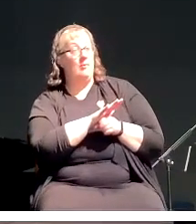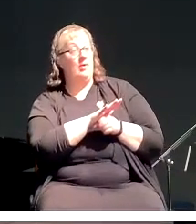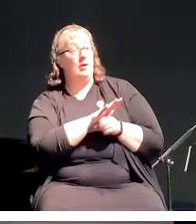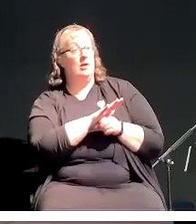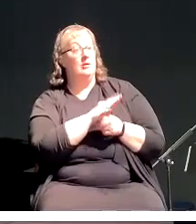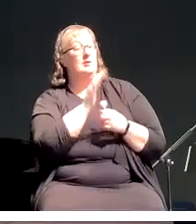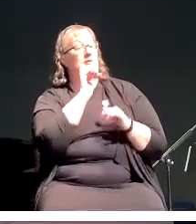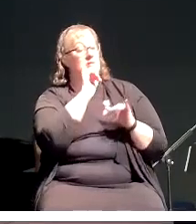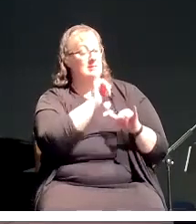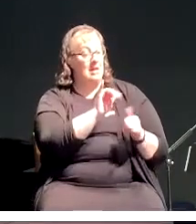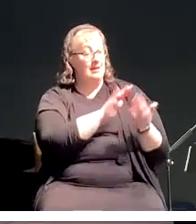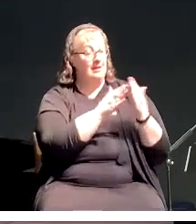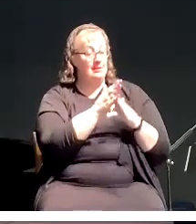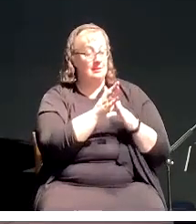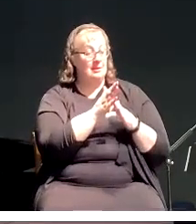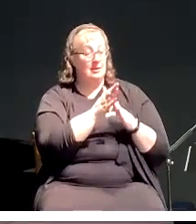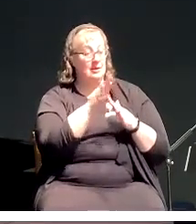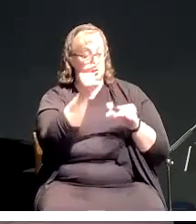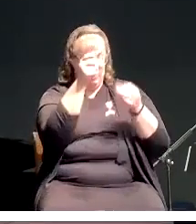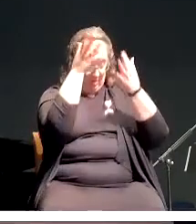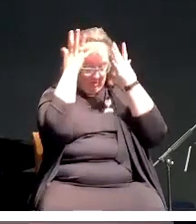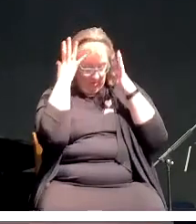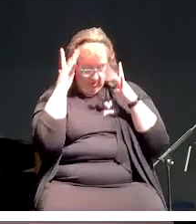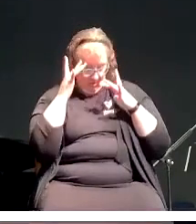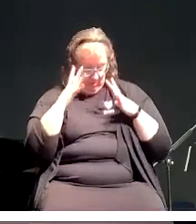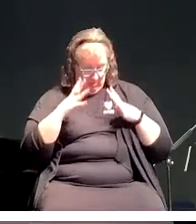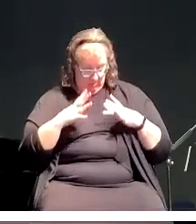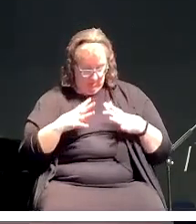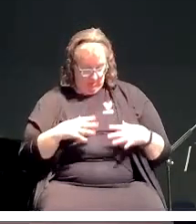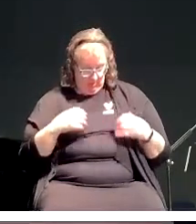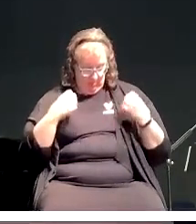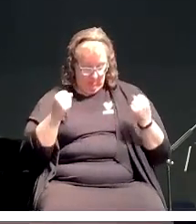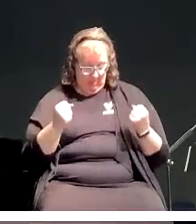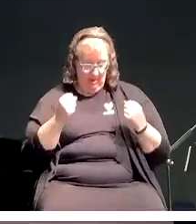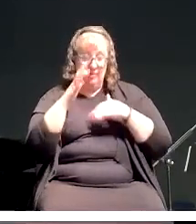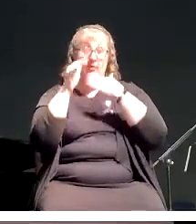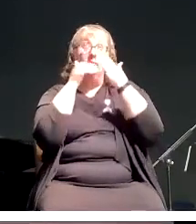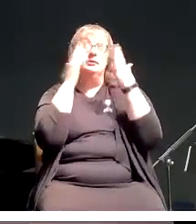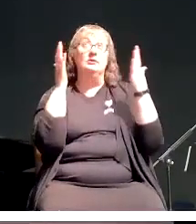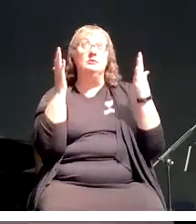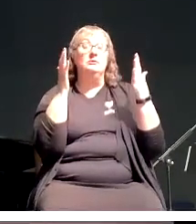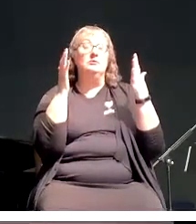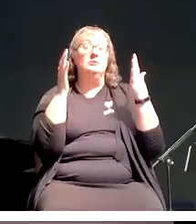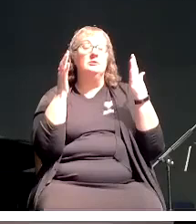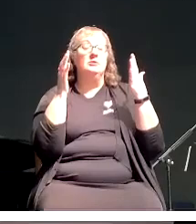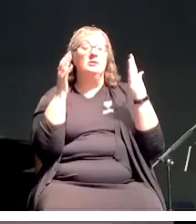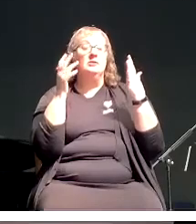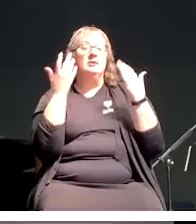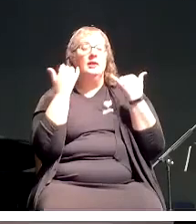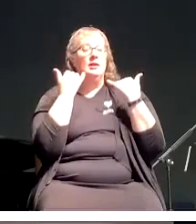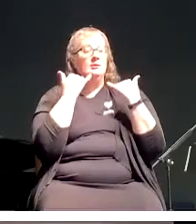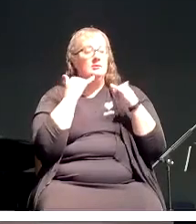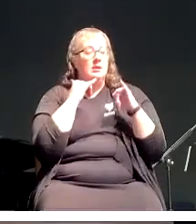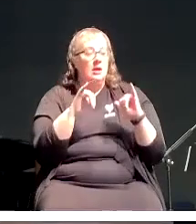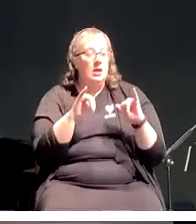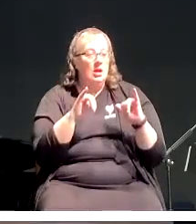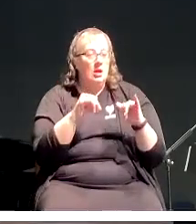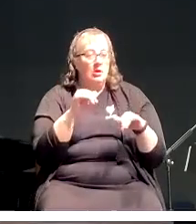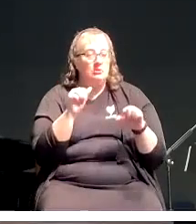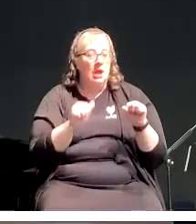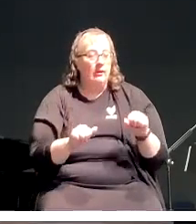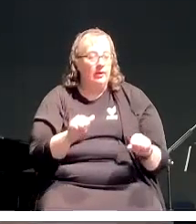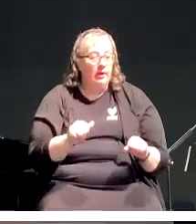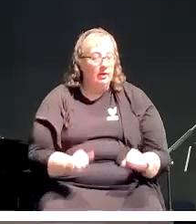in the city until you have been clothed with the power from on high. They still